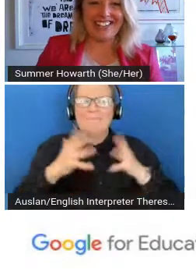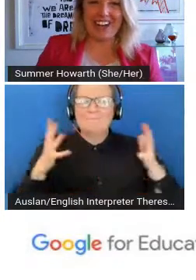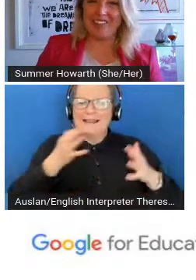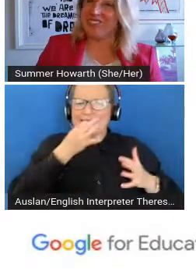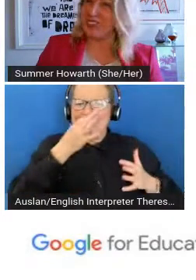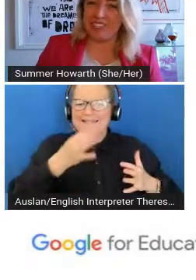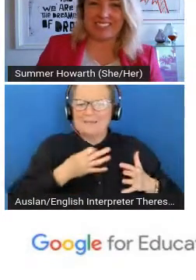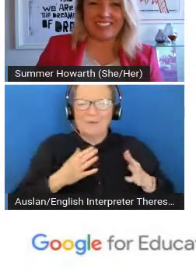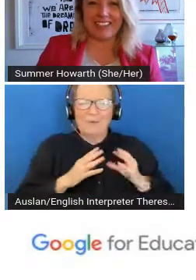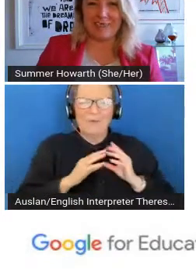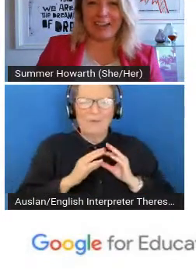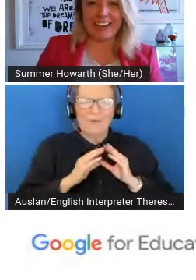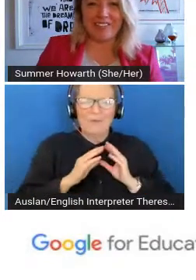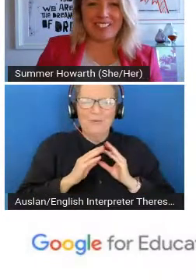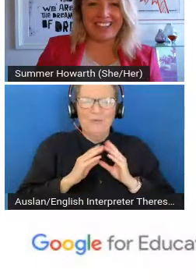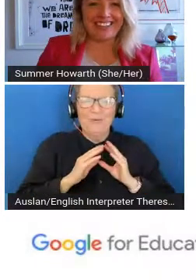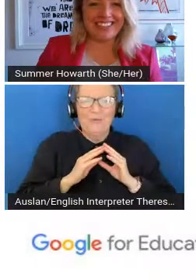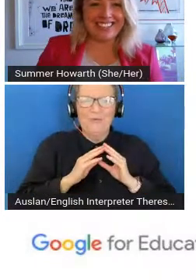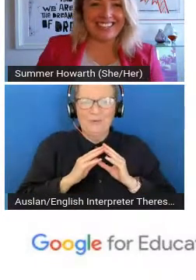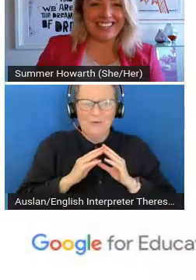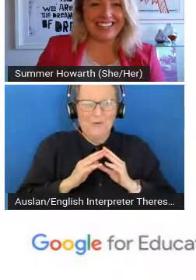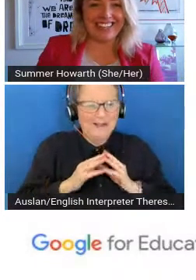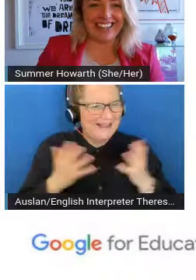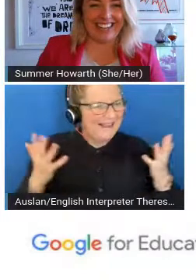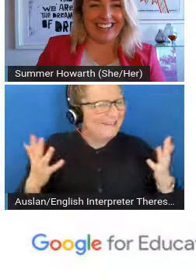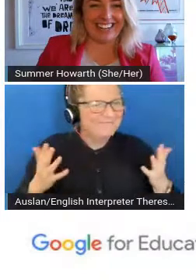Finding some, just picking up the slack.